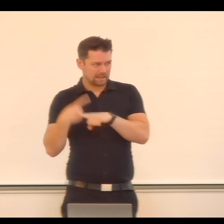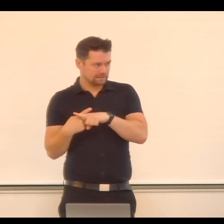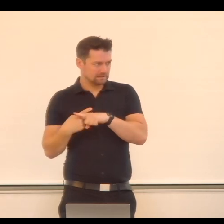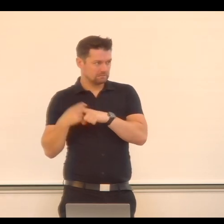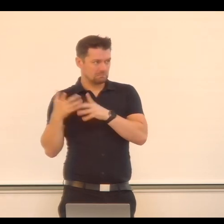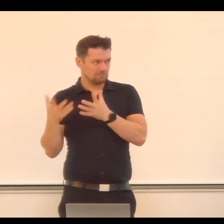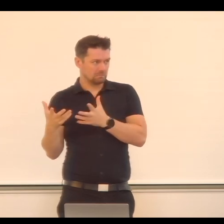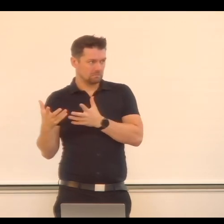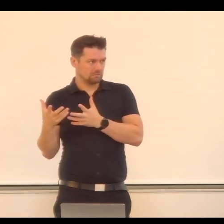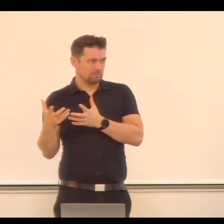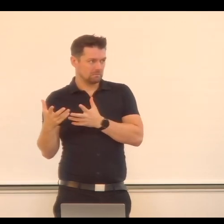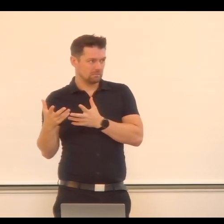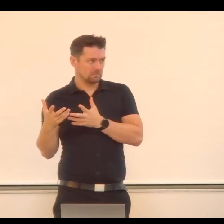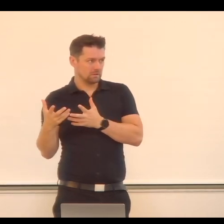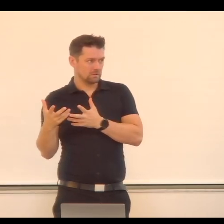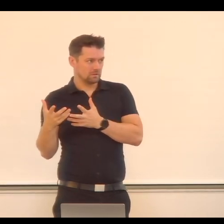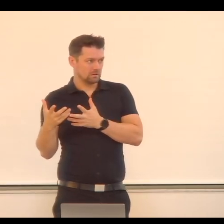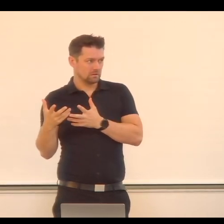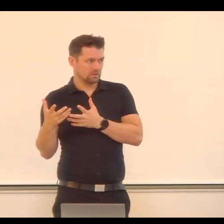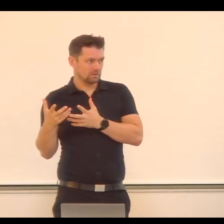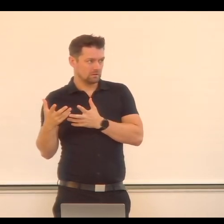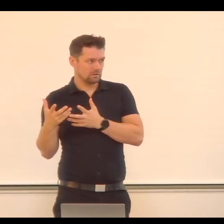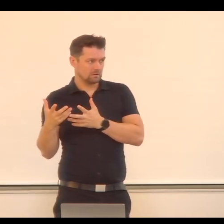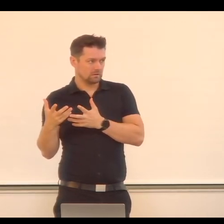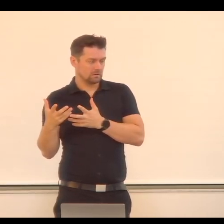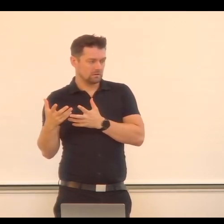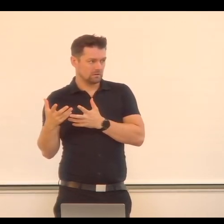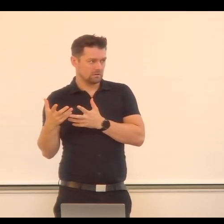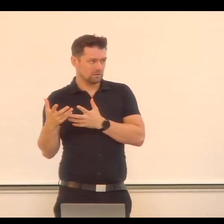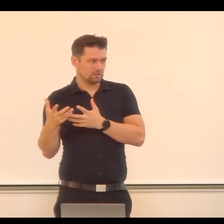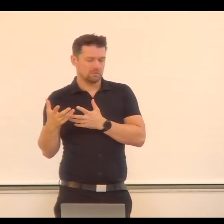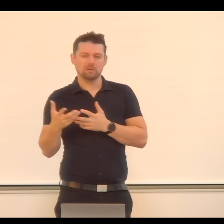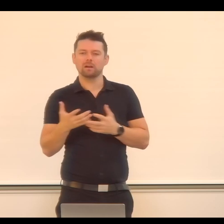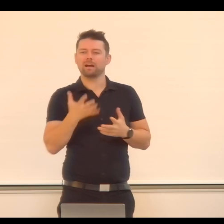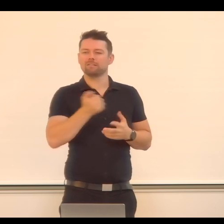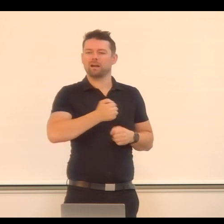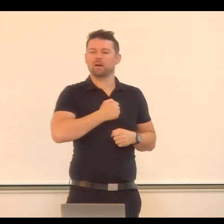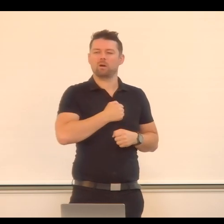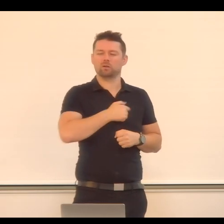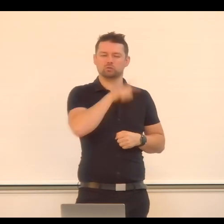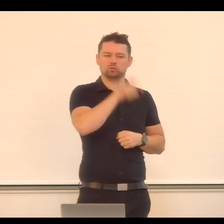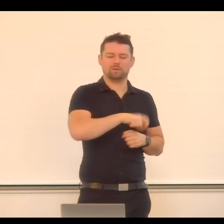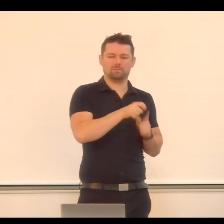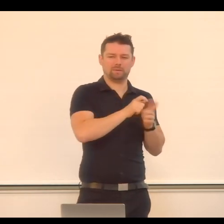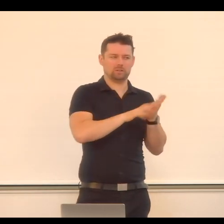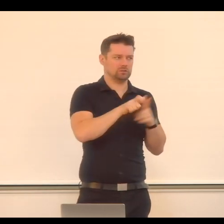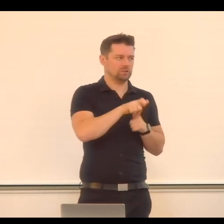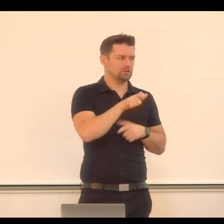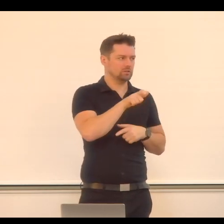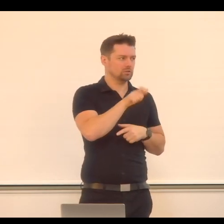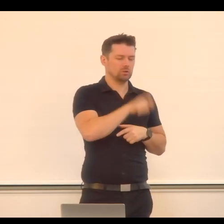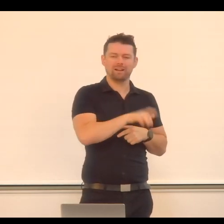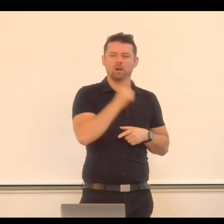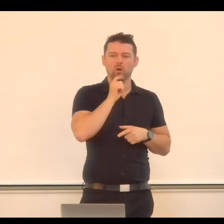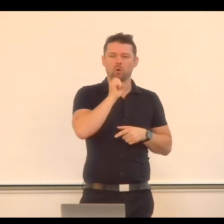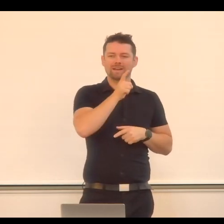we have one of our ETH Zurich, where I did my PhD students. She is flying in a polar